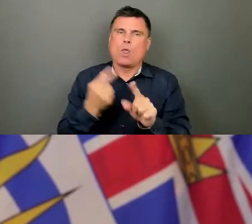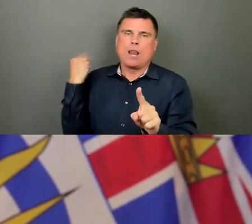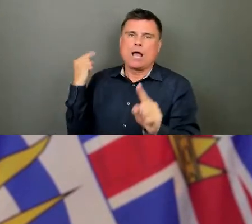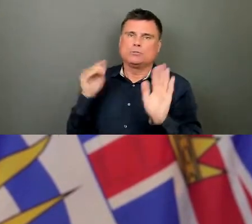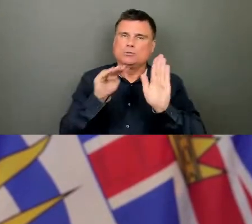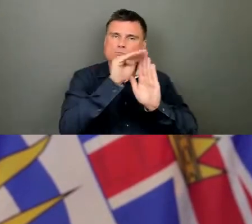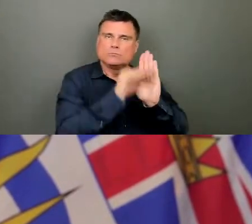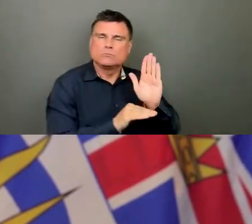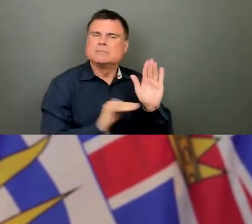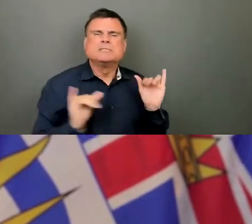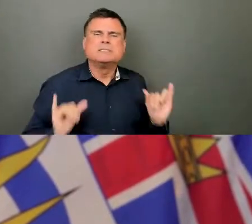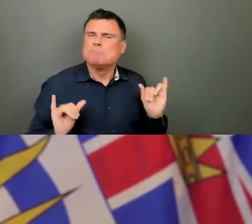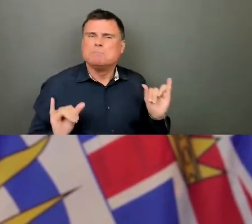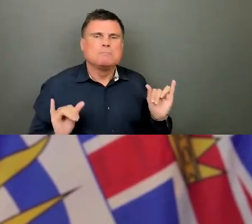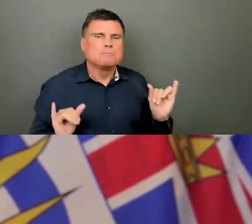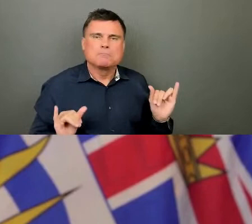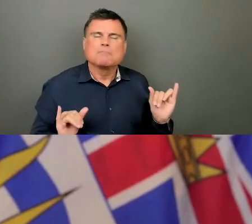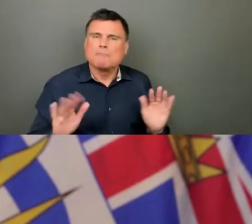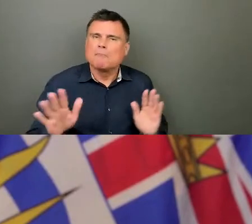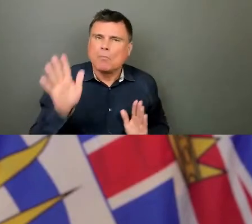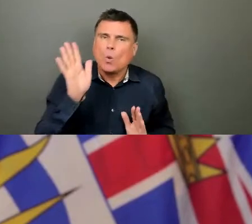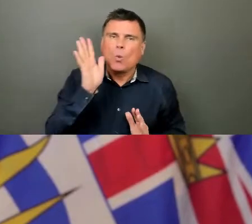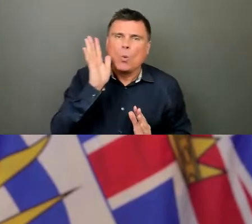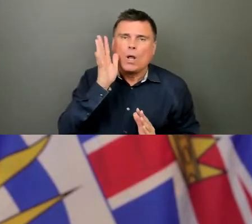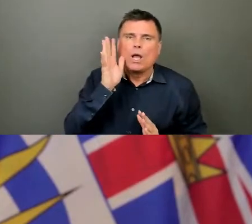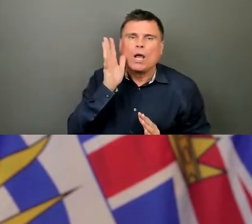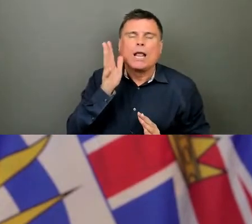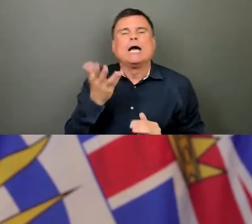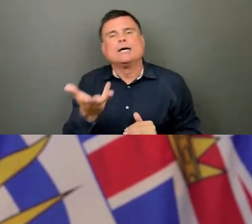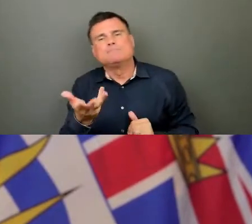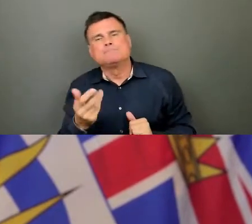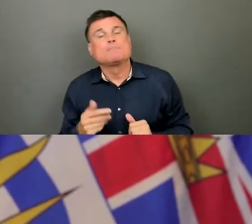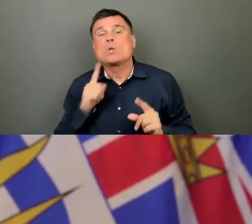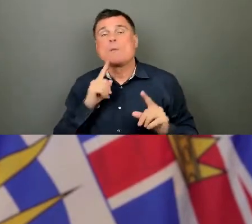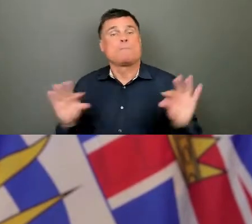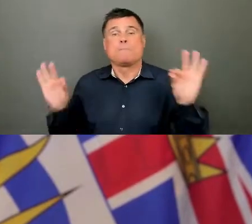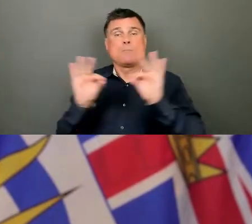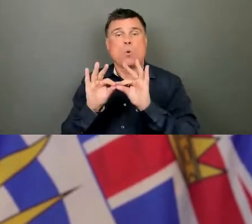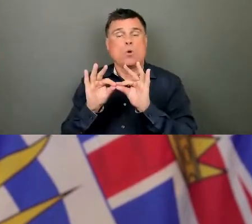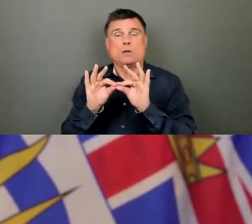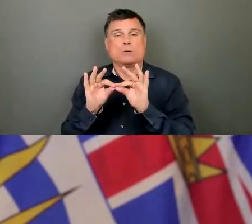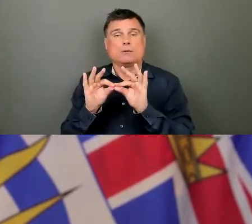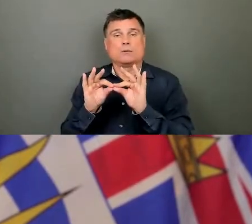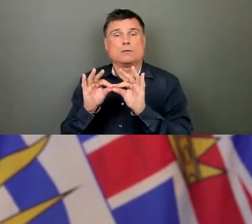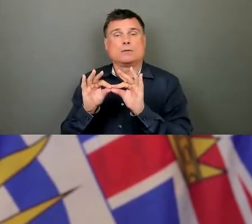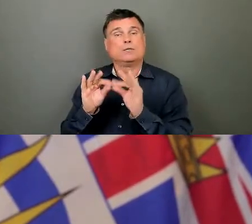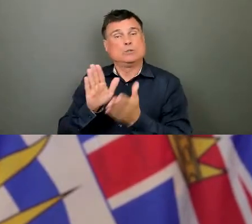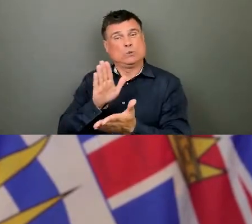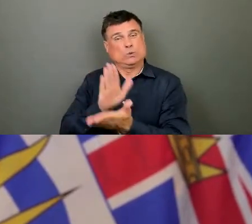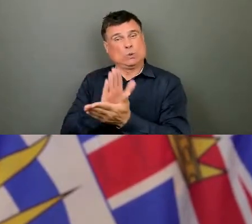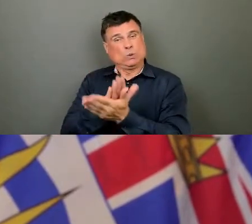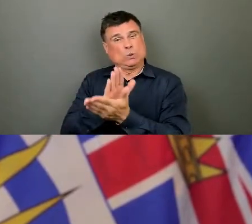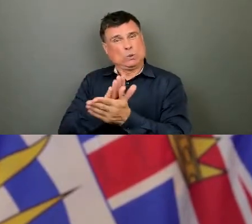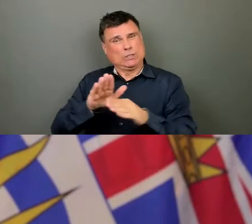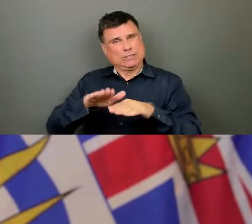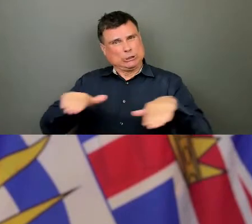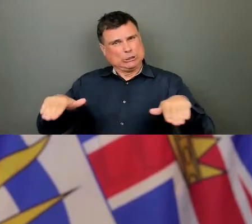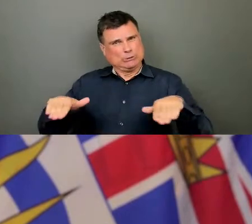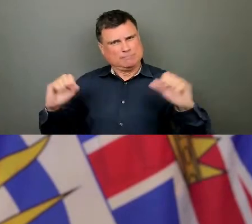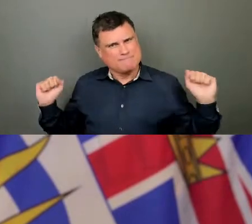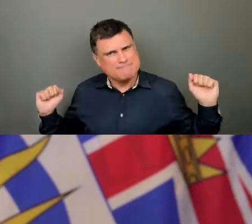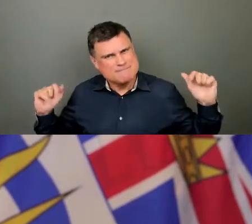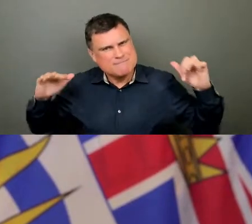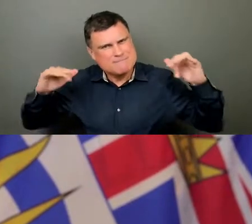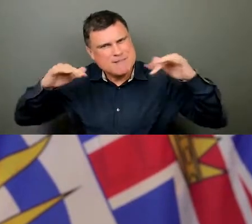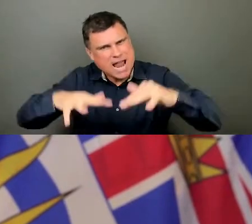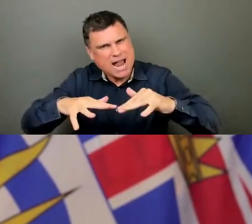it's not... It's going to be a really important and good thing for kids to get back into the classroom next week. It's going to be a